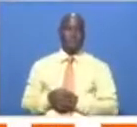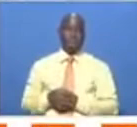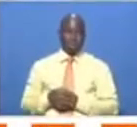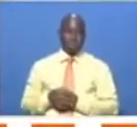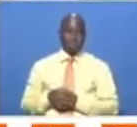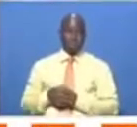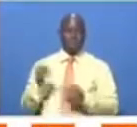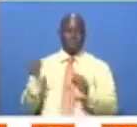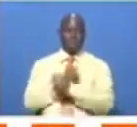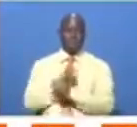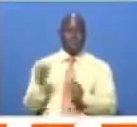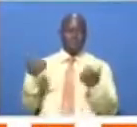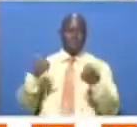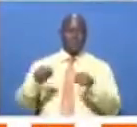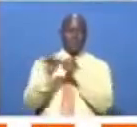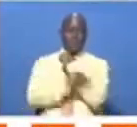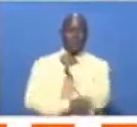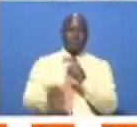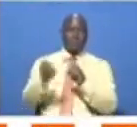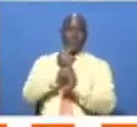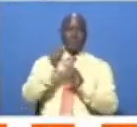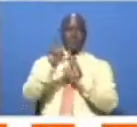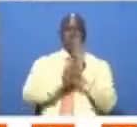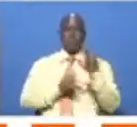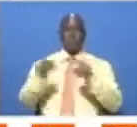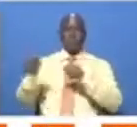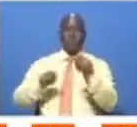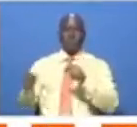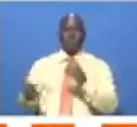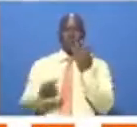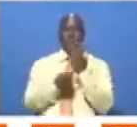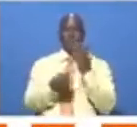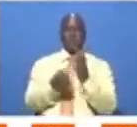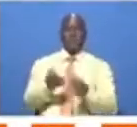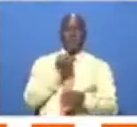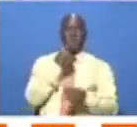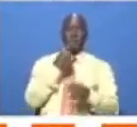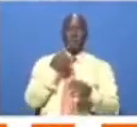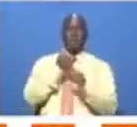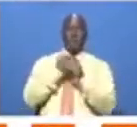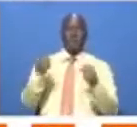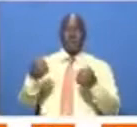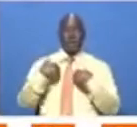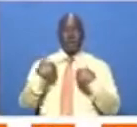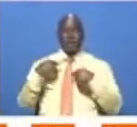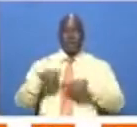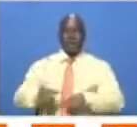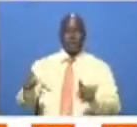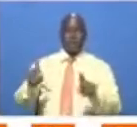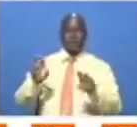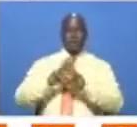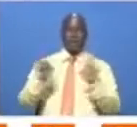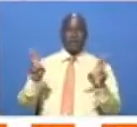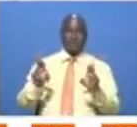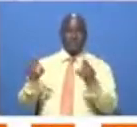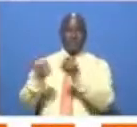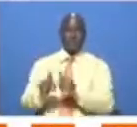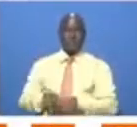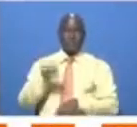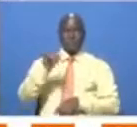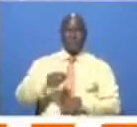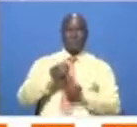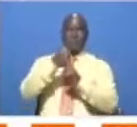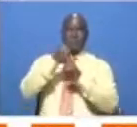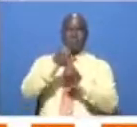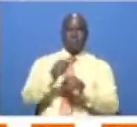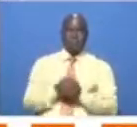the country is yet to enact laws regulating telemedicine, efforts to have them in place are still being pushed